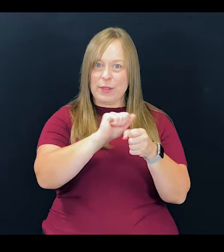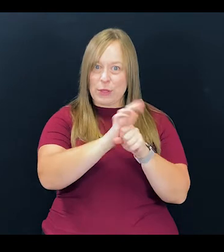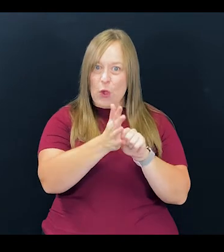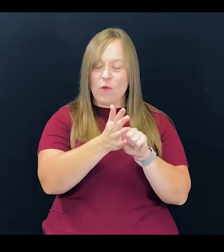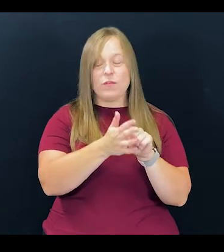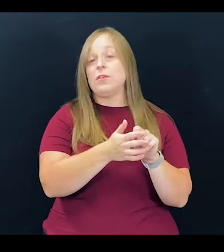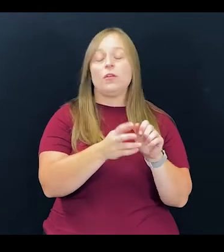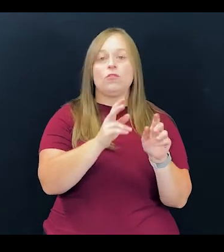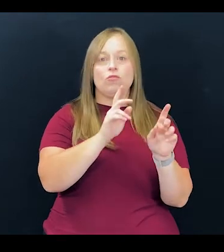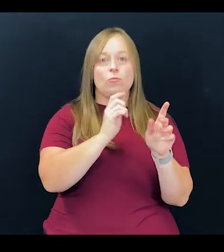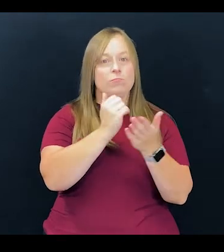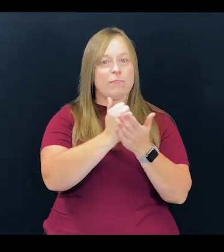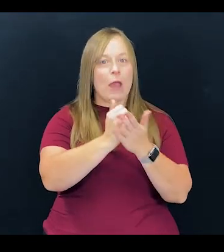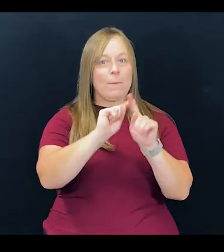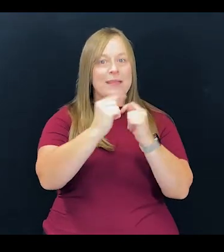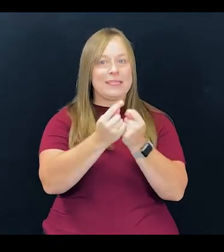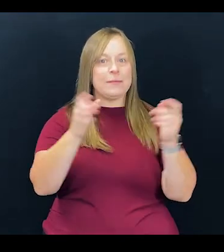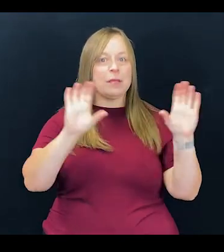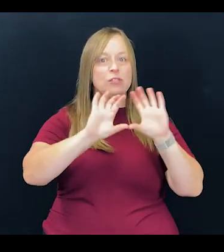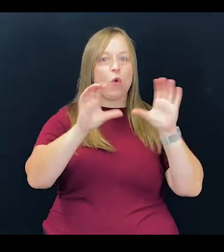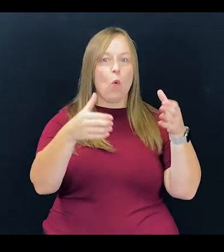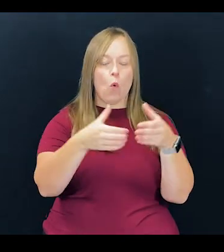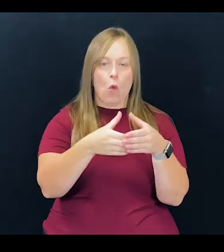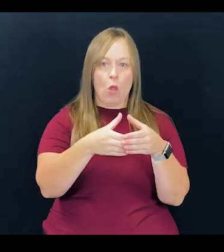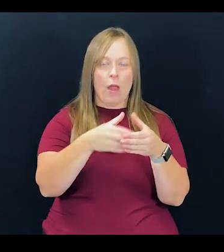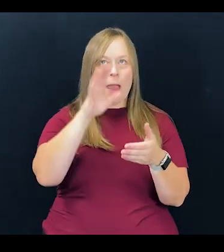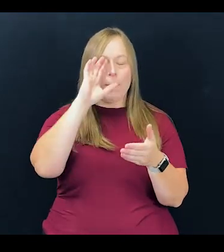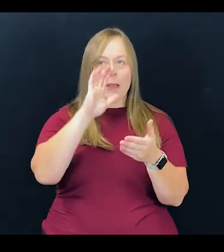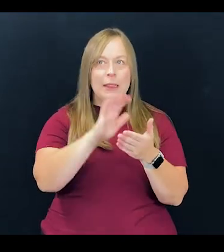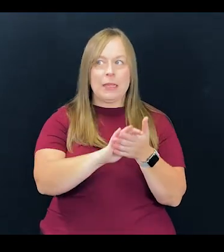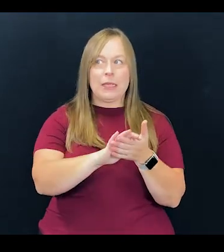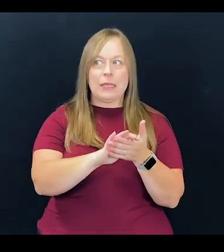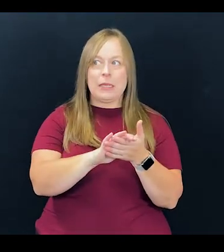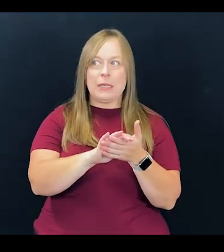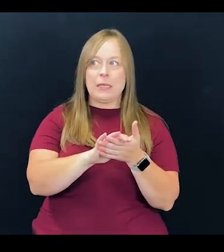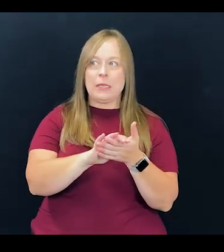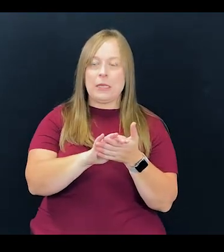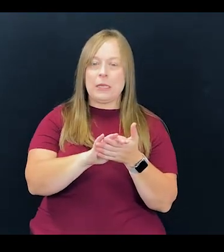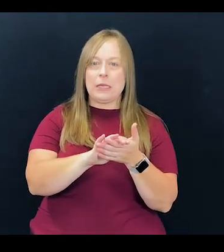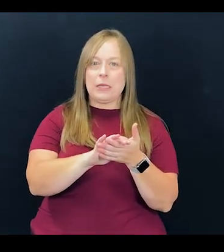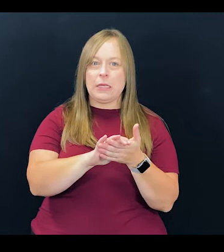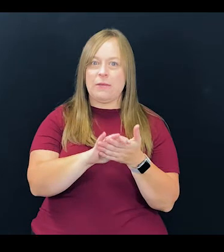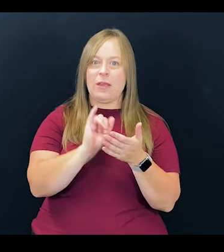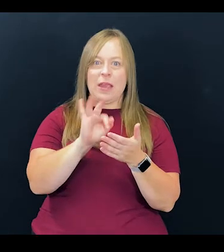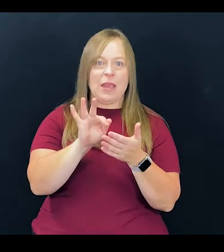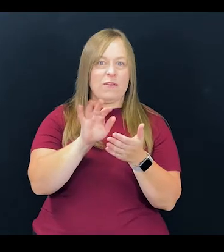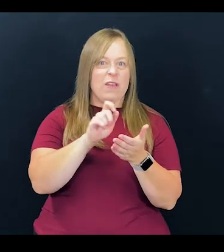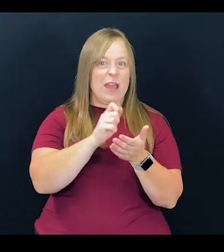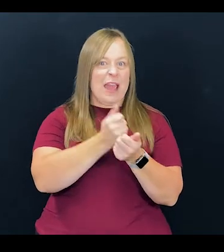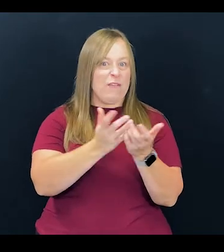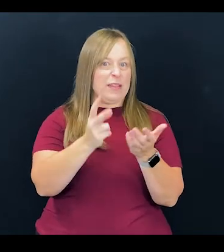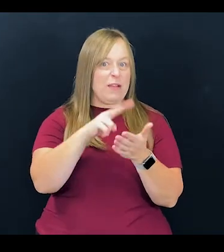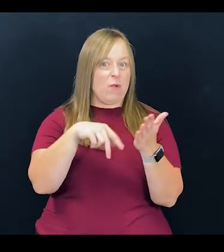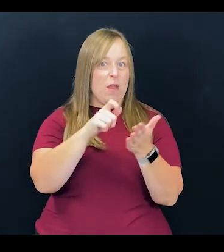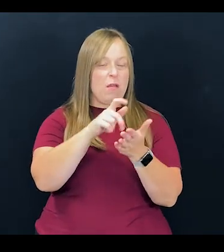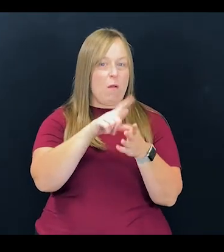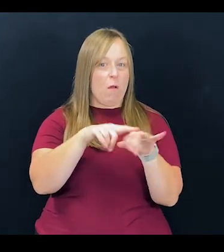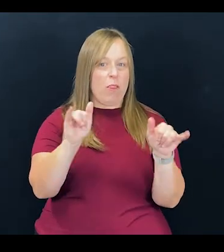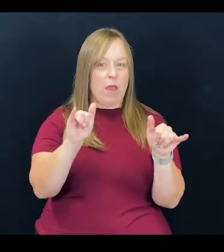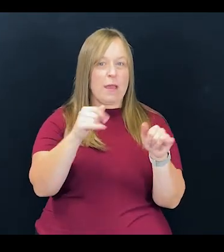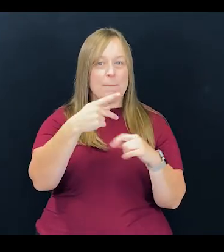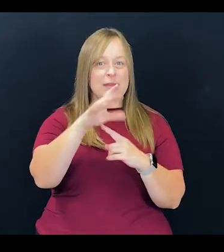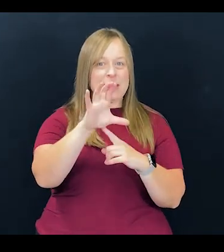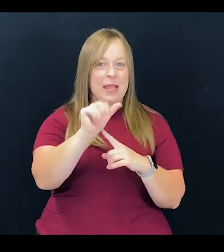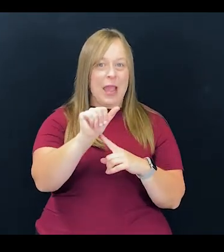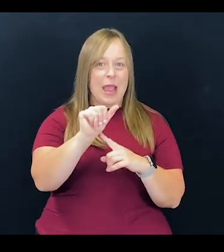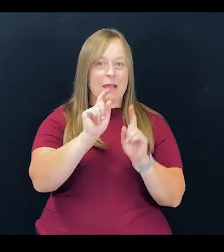post-pandemic environment to tend to the team as a whole. And I believe, if the sources are correct online,